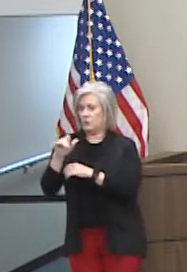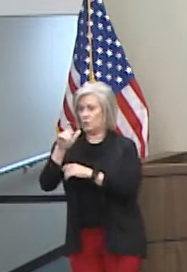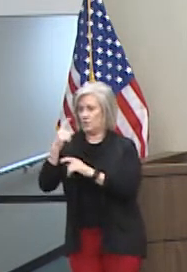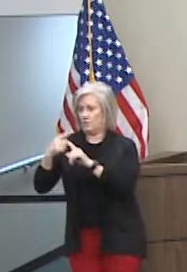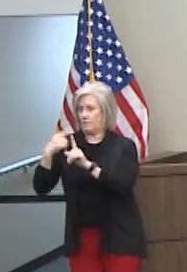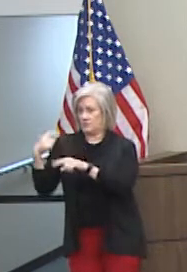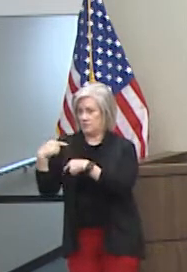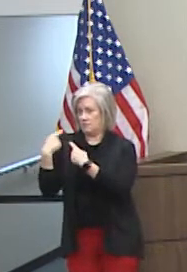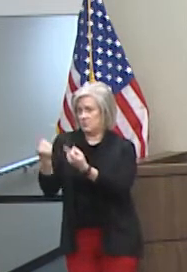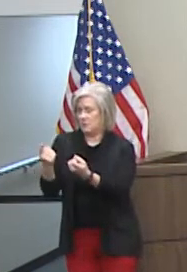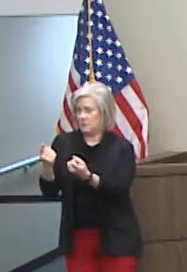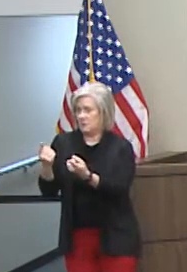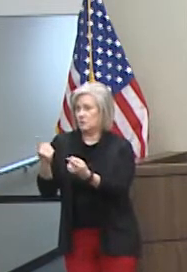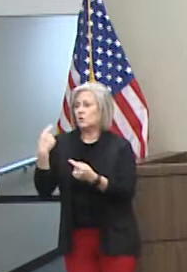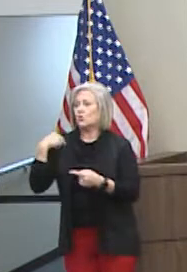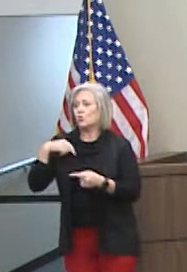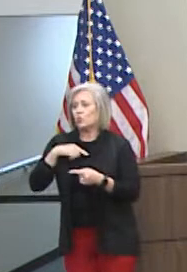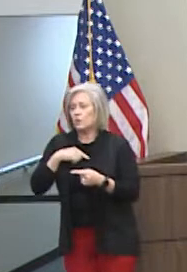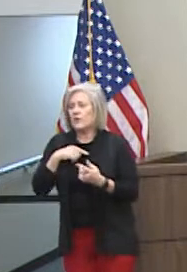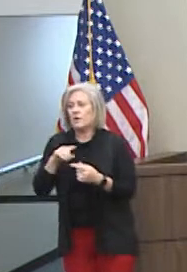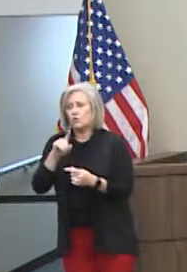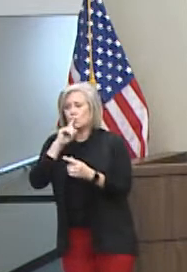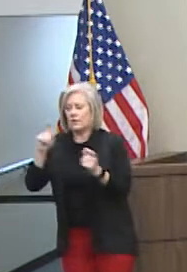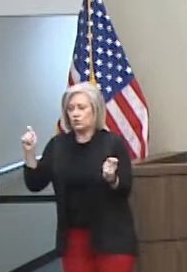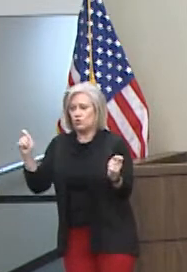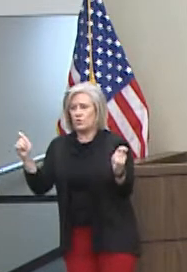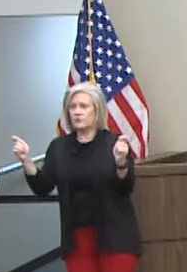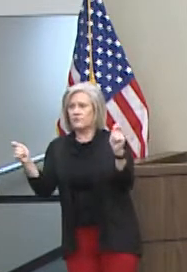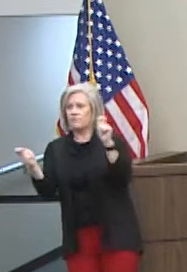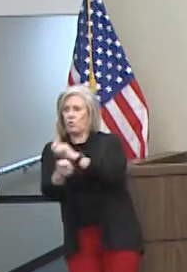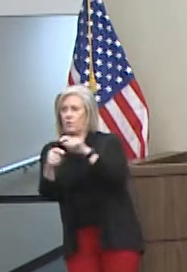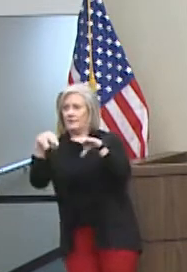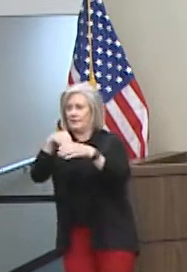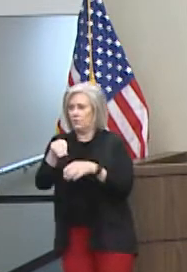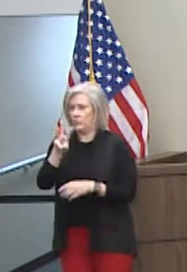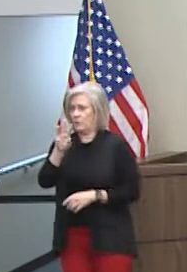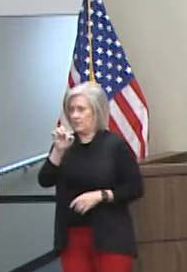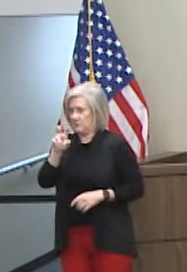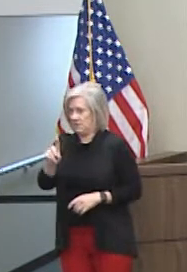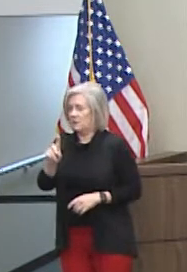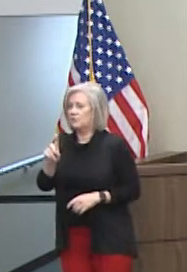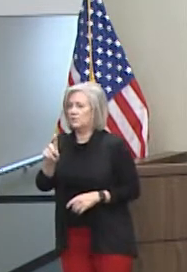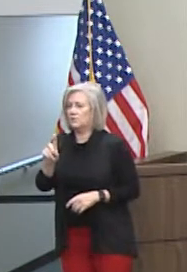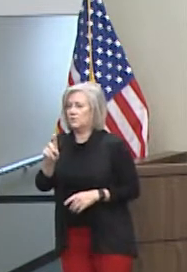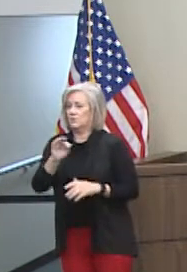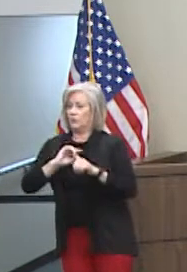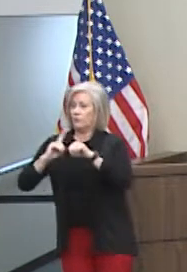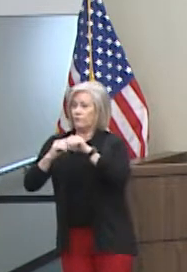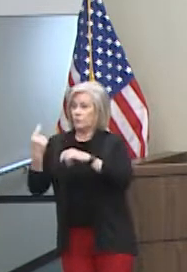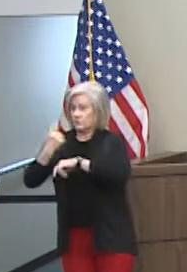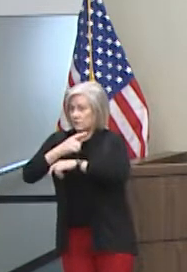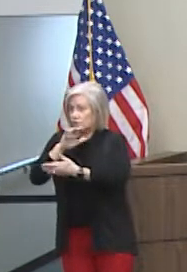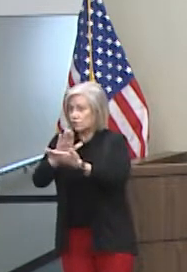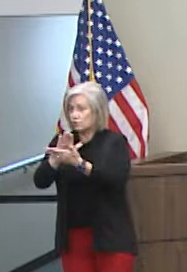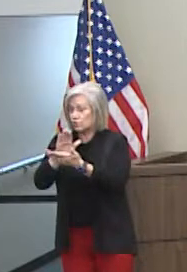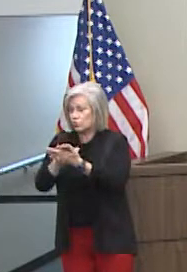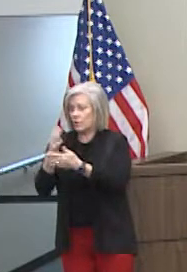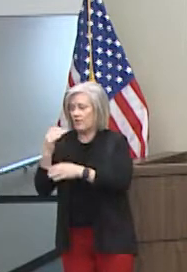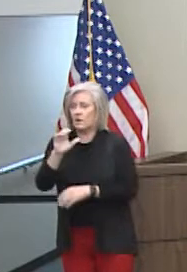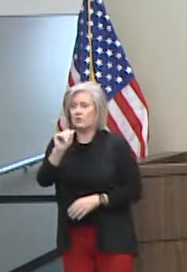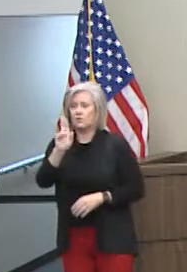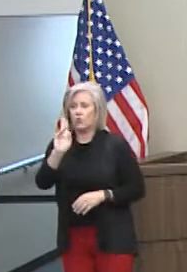months, we have sparked a dramatic transformation in Waco ISD. On the first day of school in